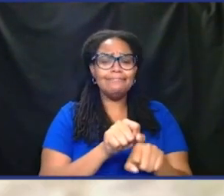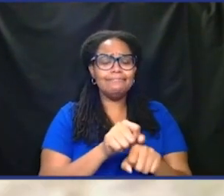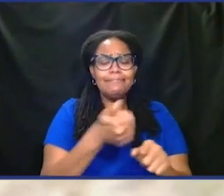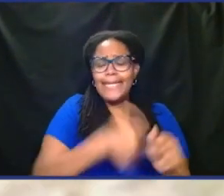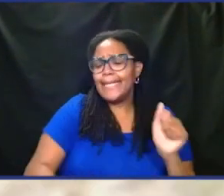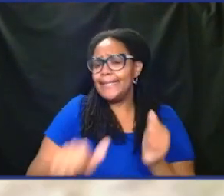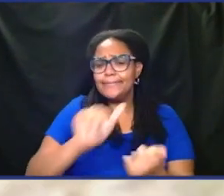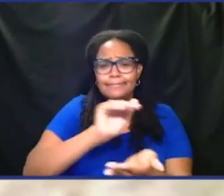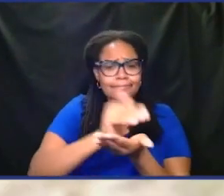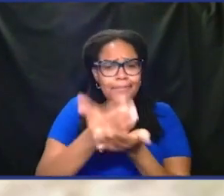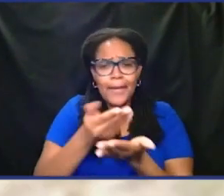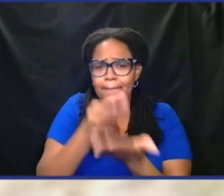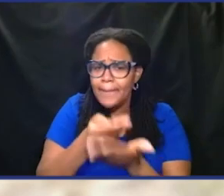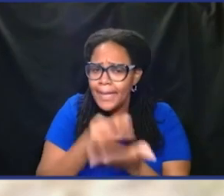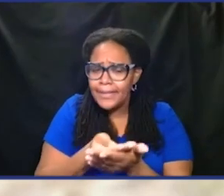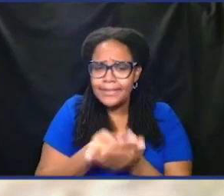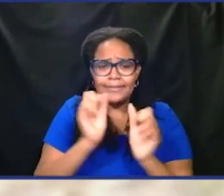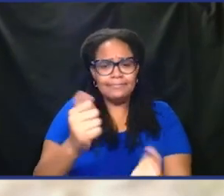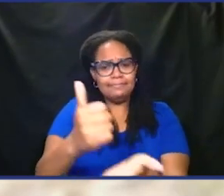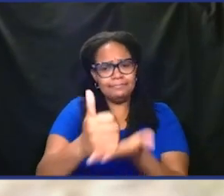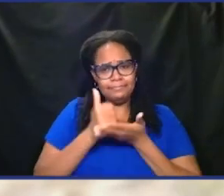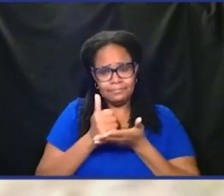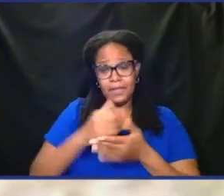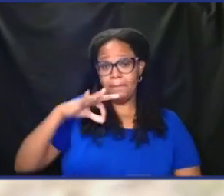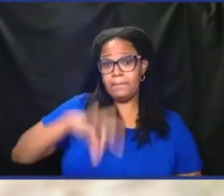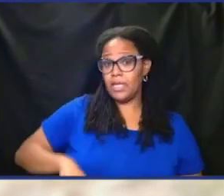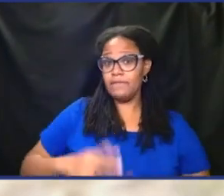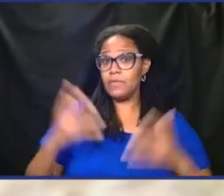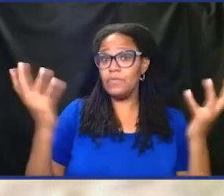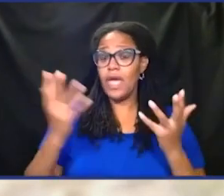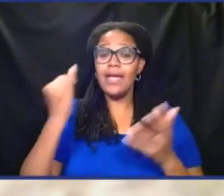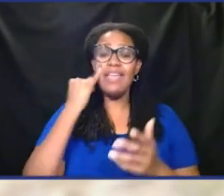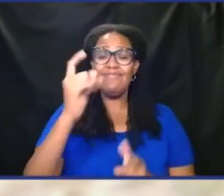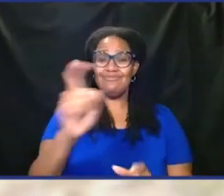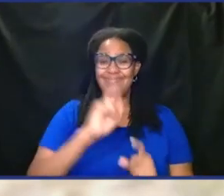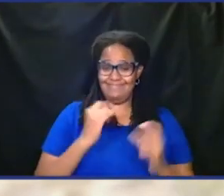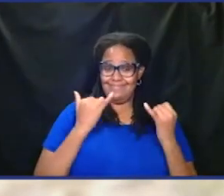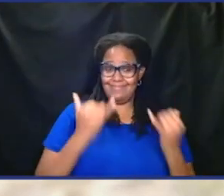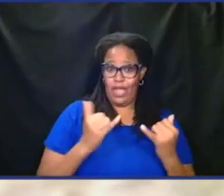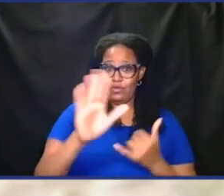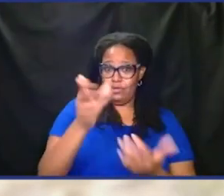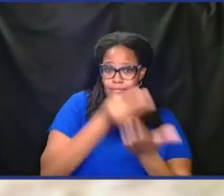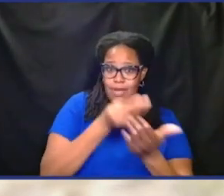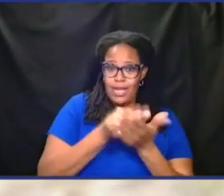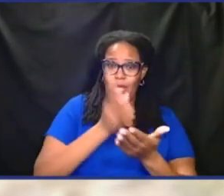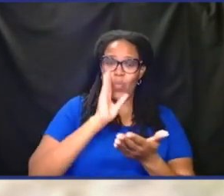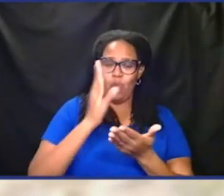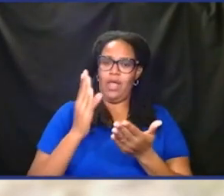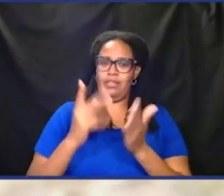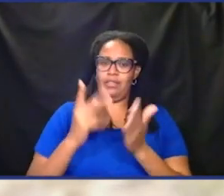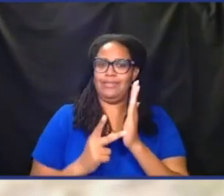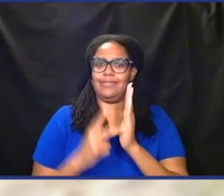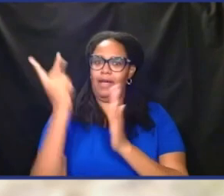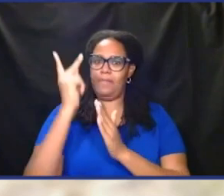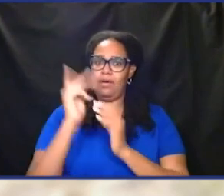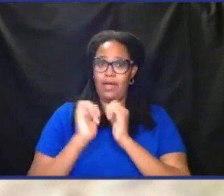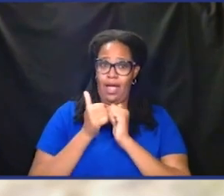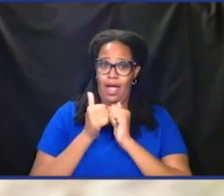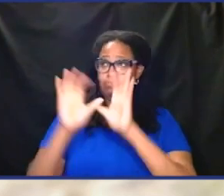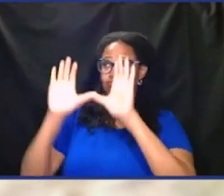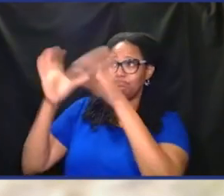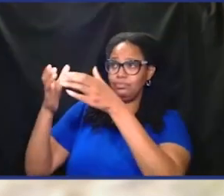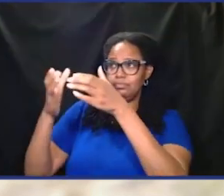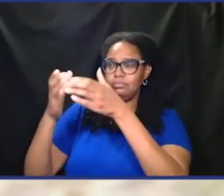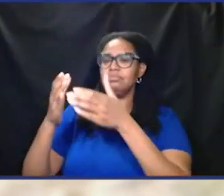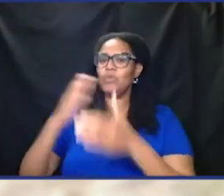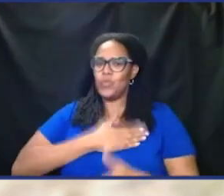A benefit of you donating right now is that your donation will be matched. A group of generous donors have pledged to match the first